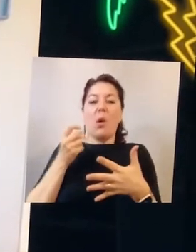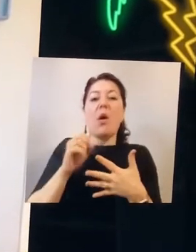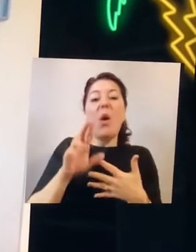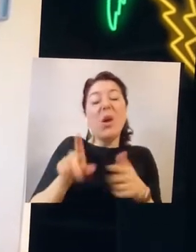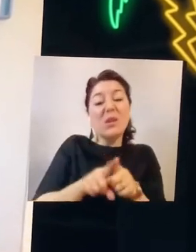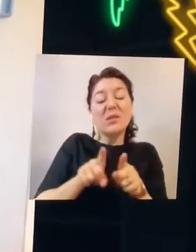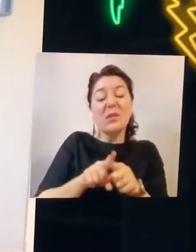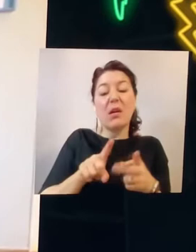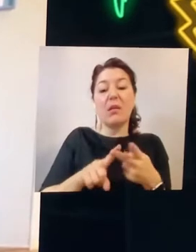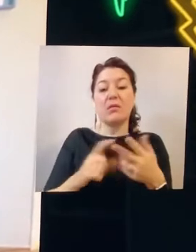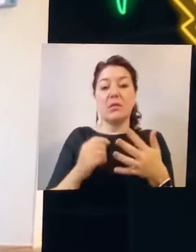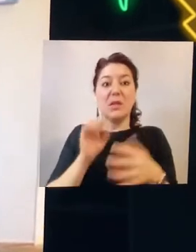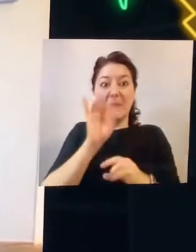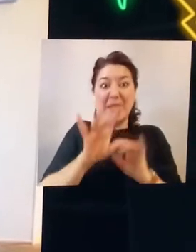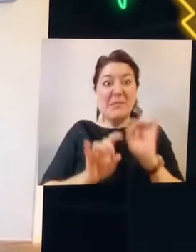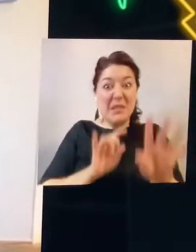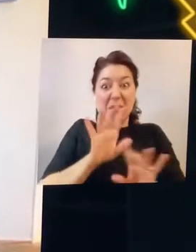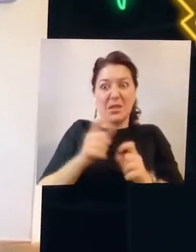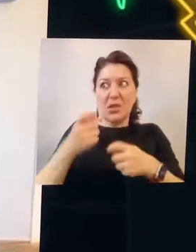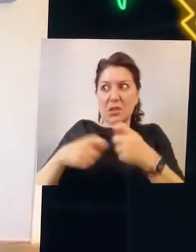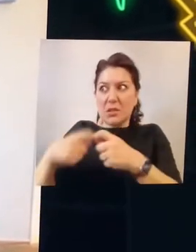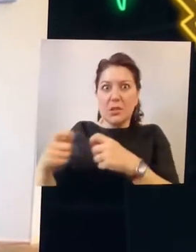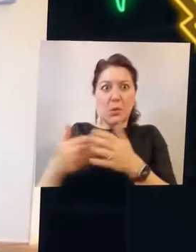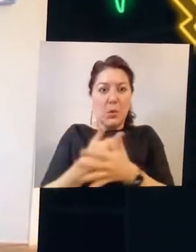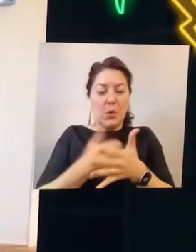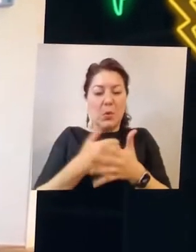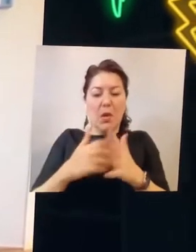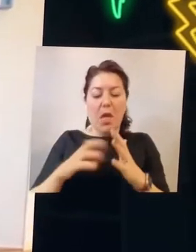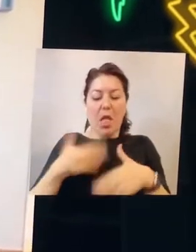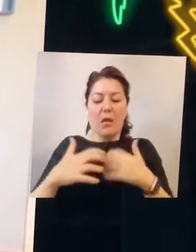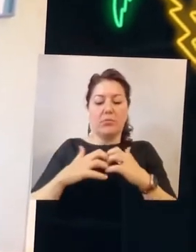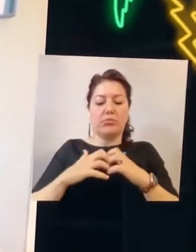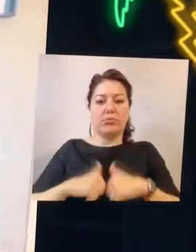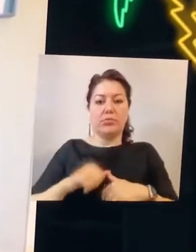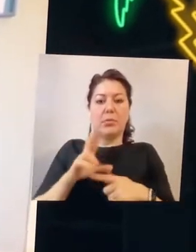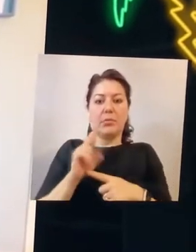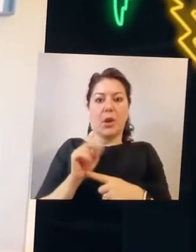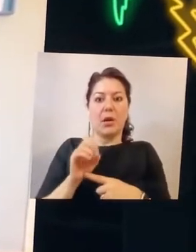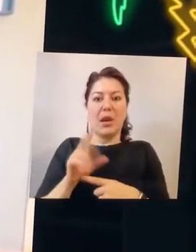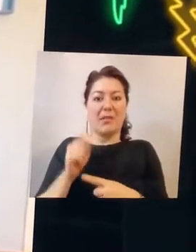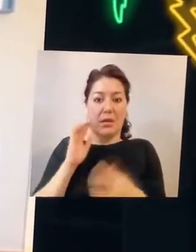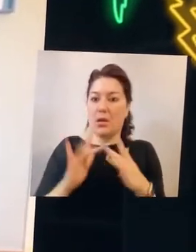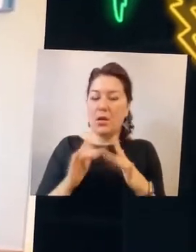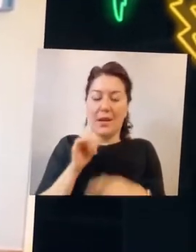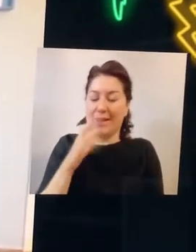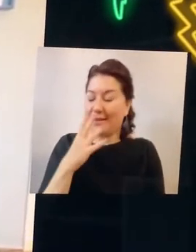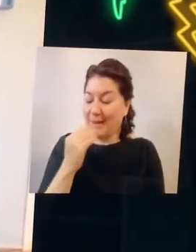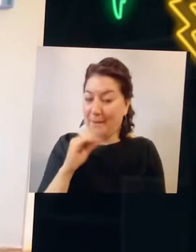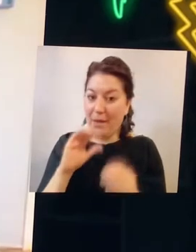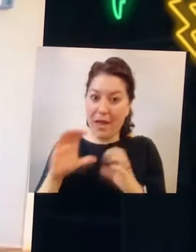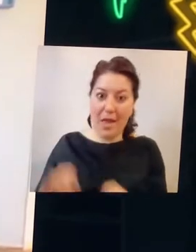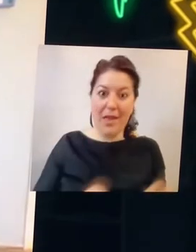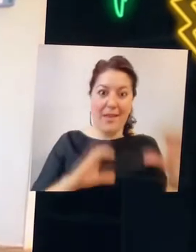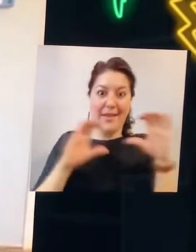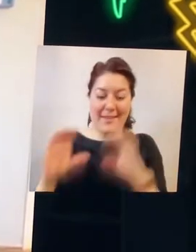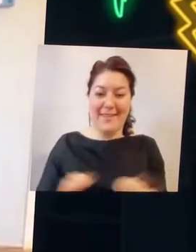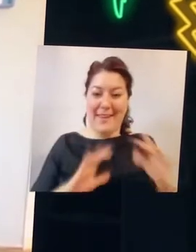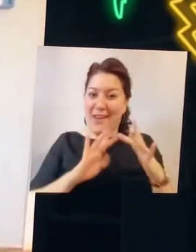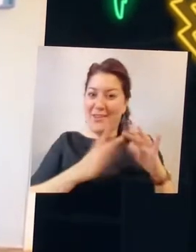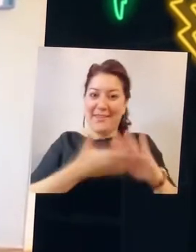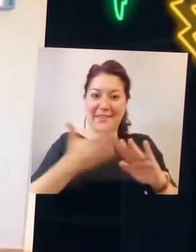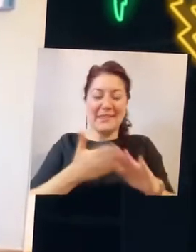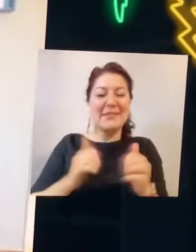it's like there's constantly something happening. The internet don't sleep. So what are some of your tips around that? That's right.